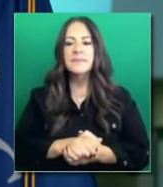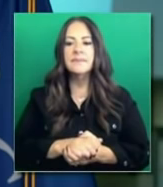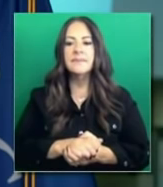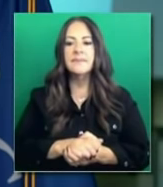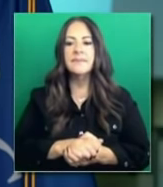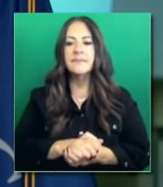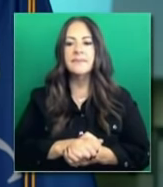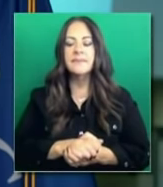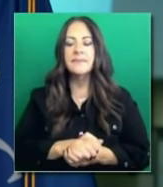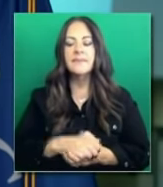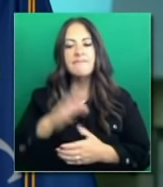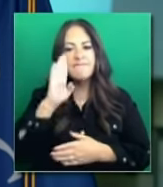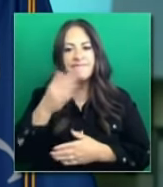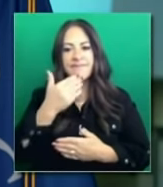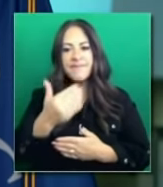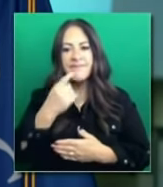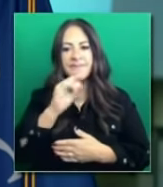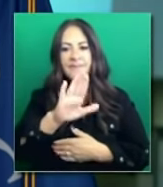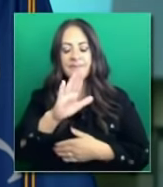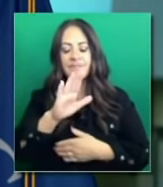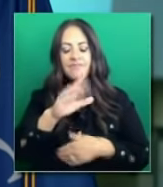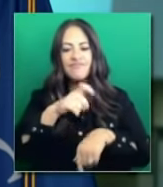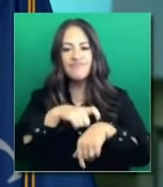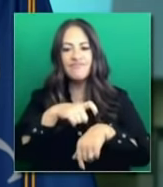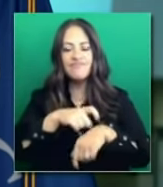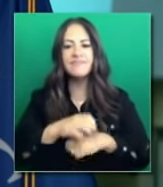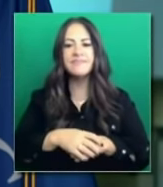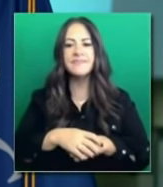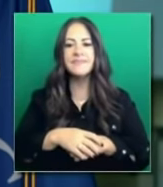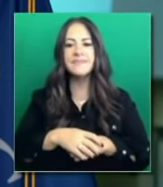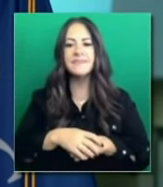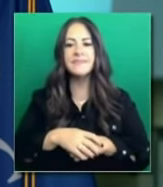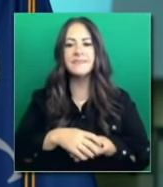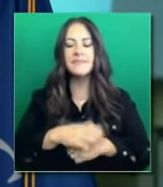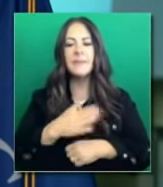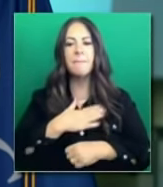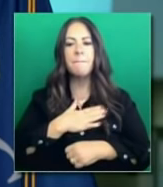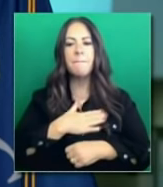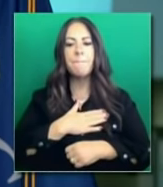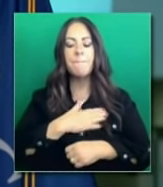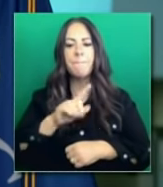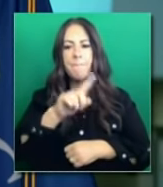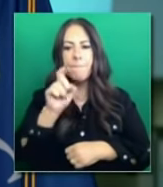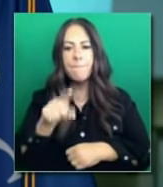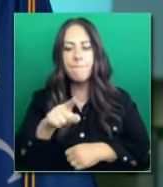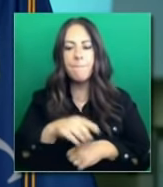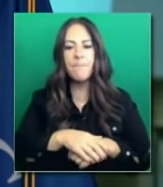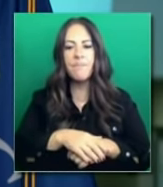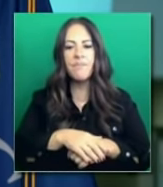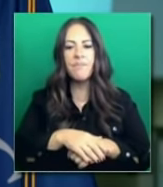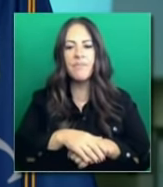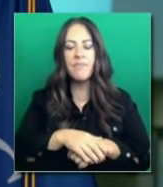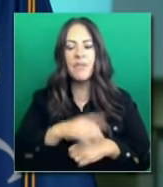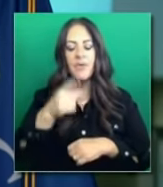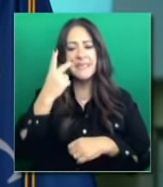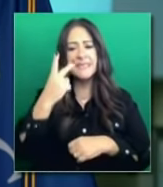Hi, thank you for your time, Governor. My question is about vaccine hesitancy among Latino communities.